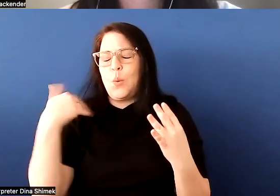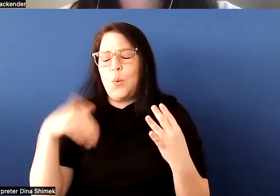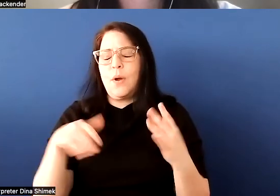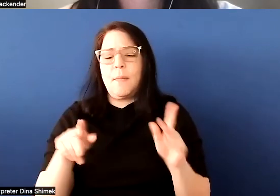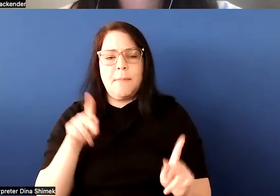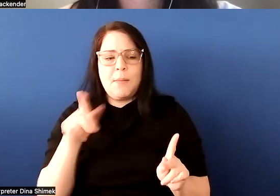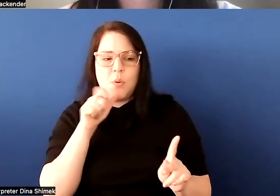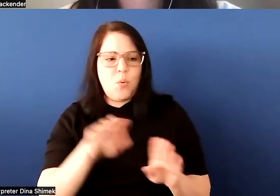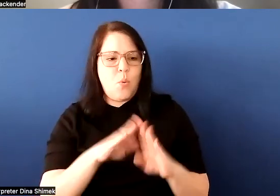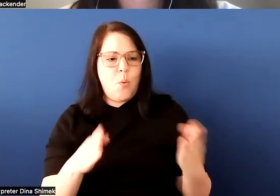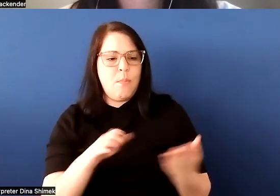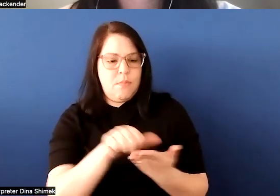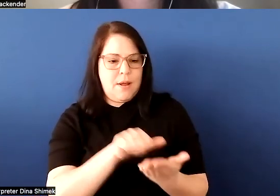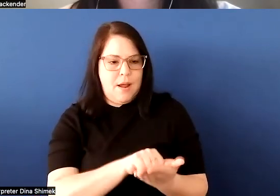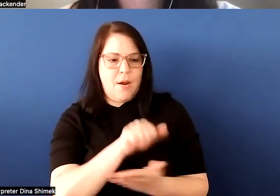account is it's